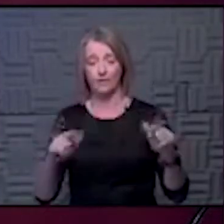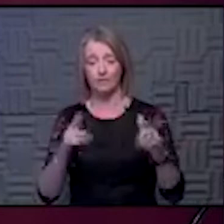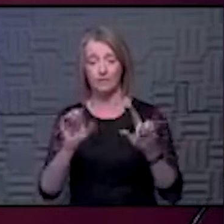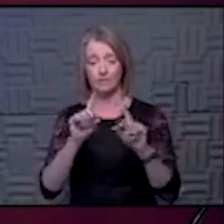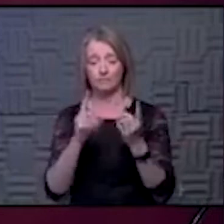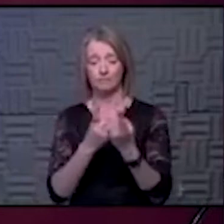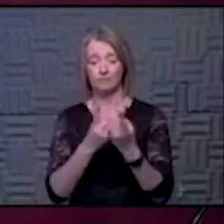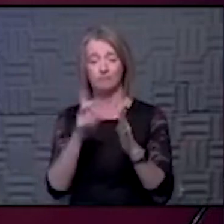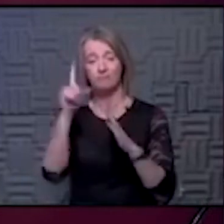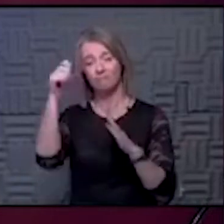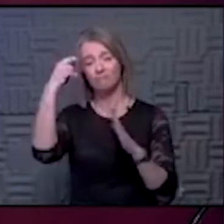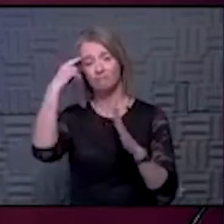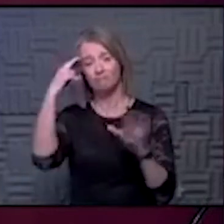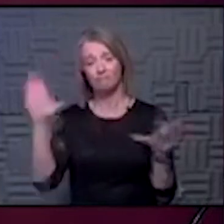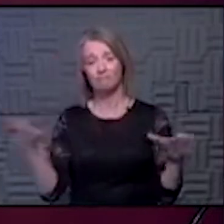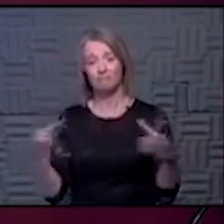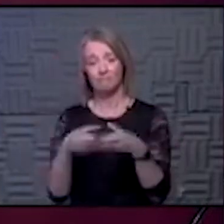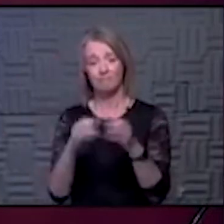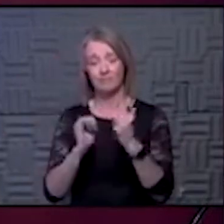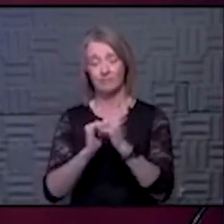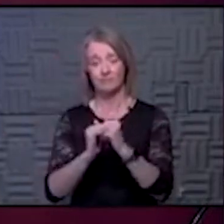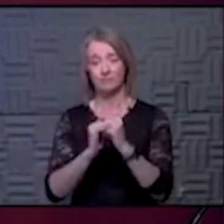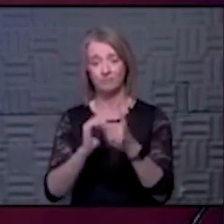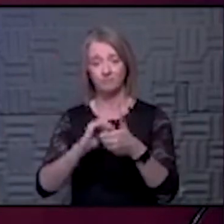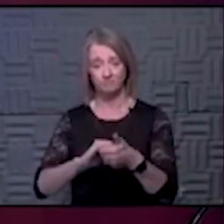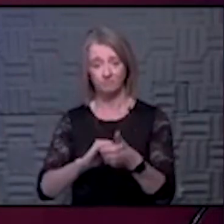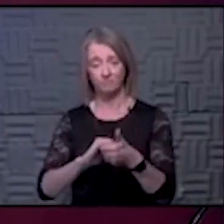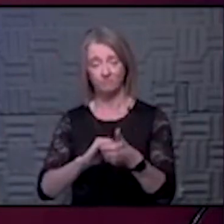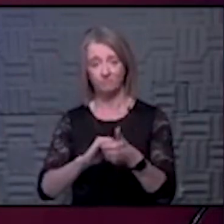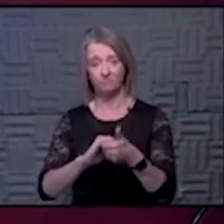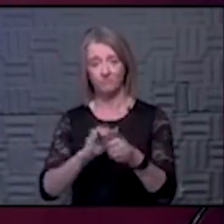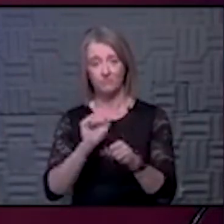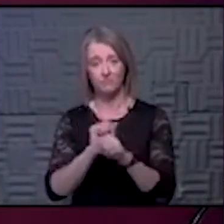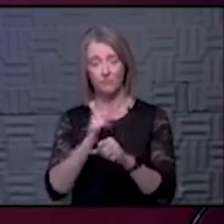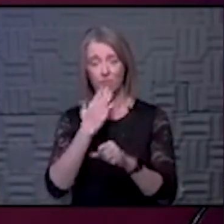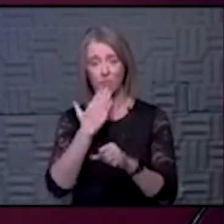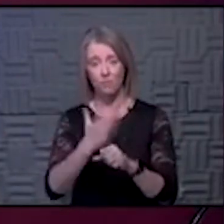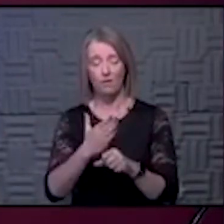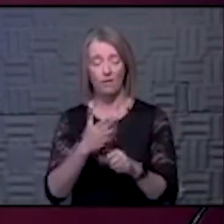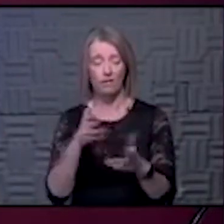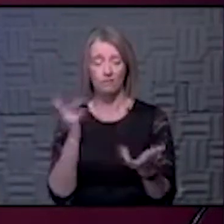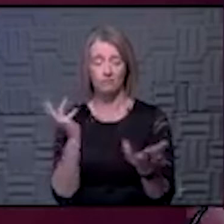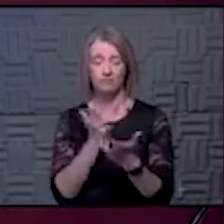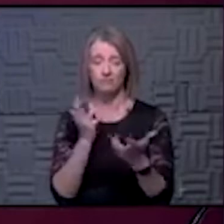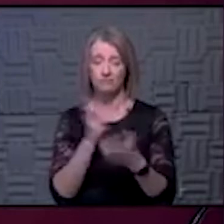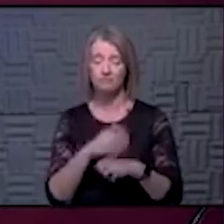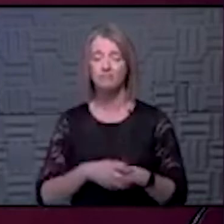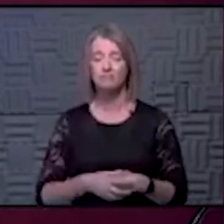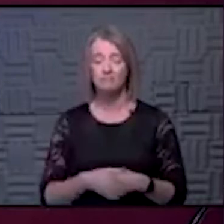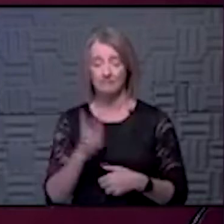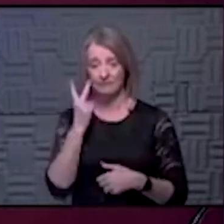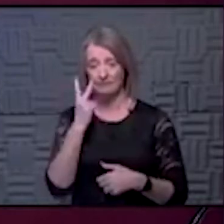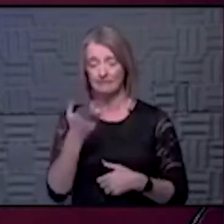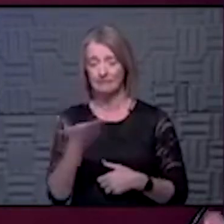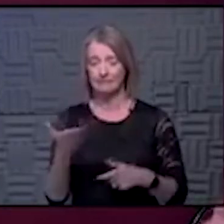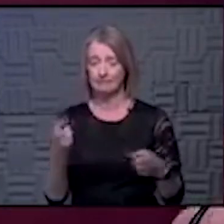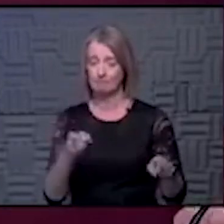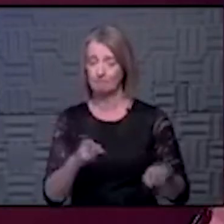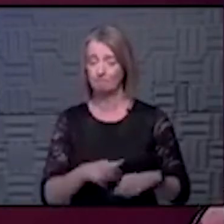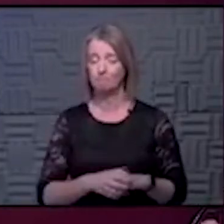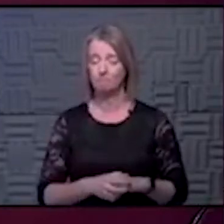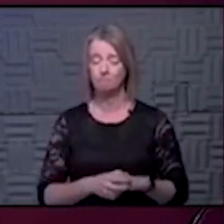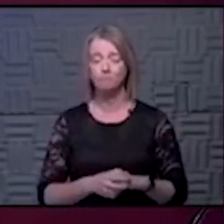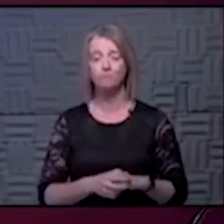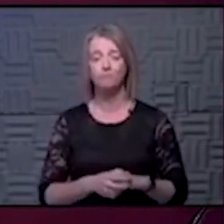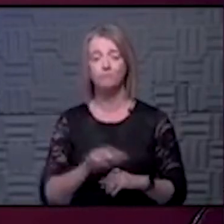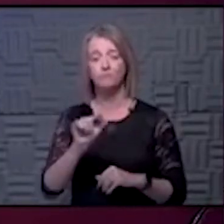government come together and actually work in a well-oiled fashion to make things happen.